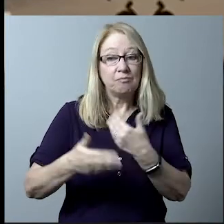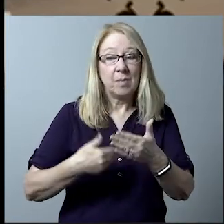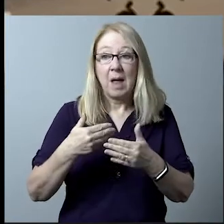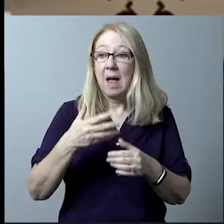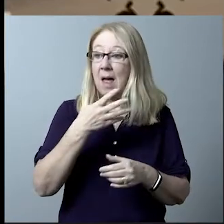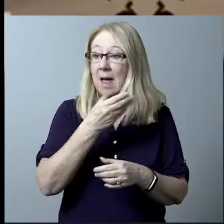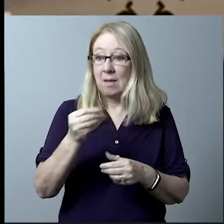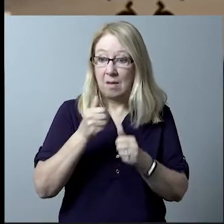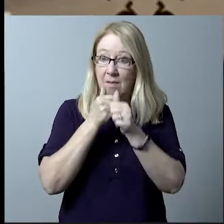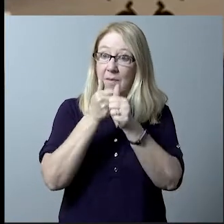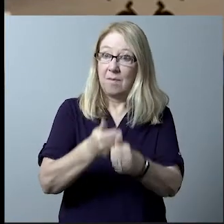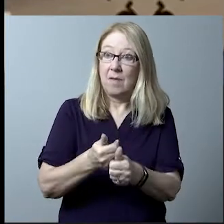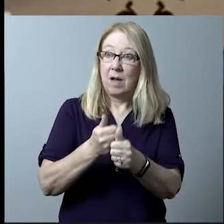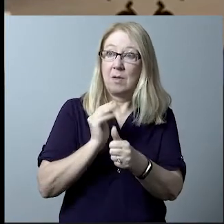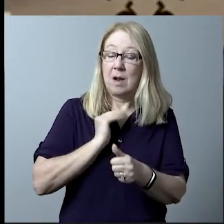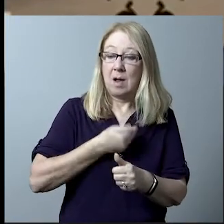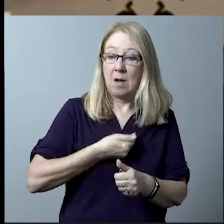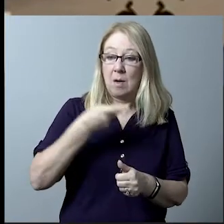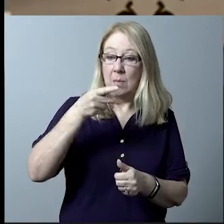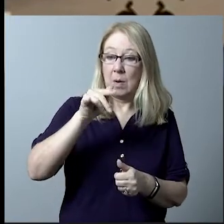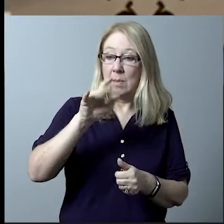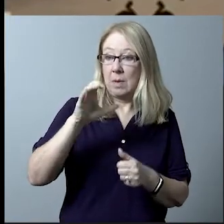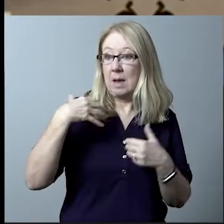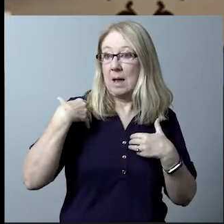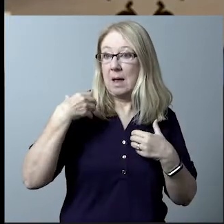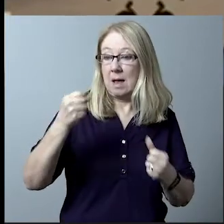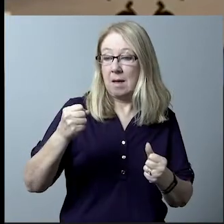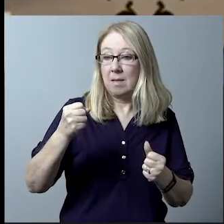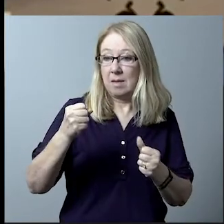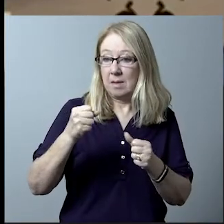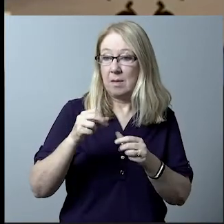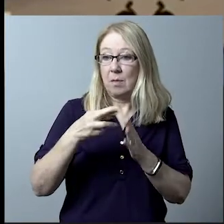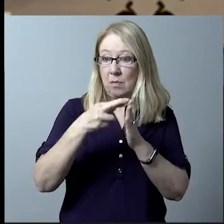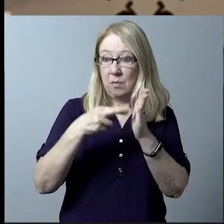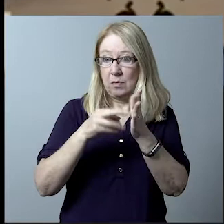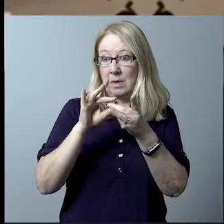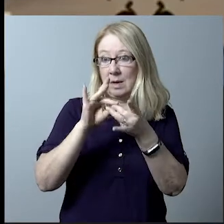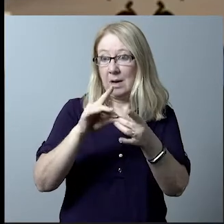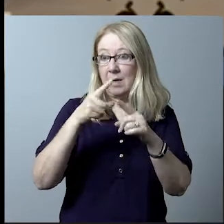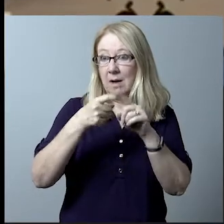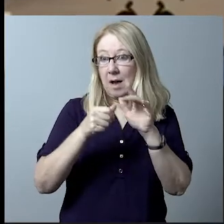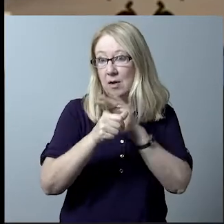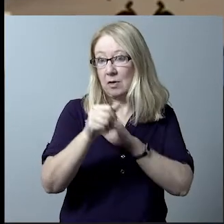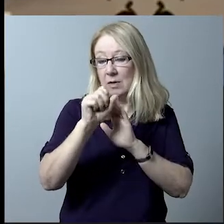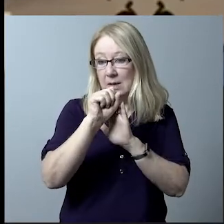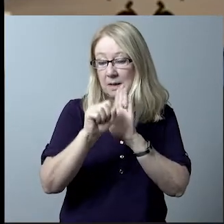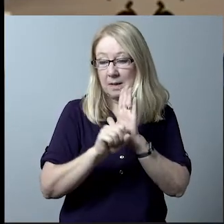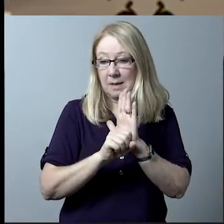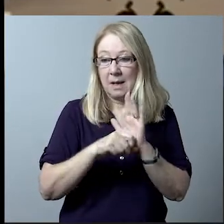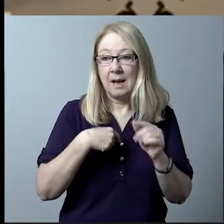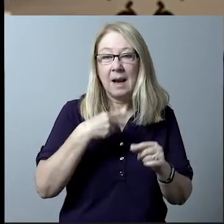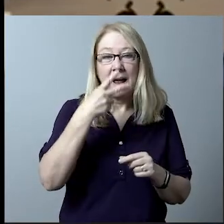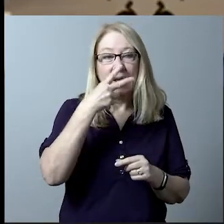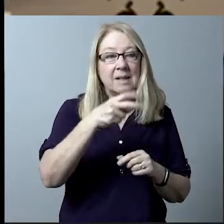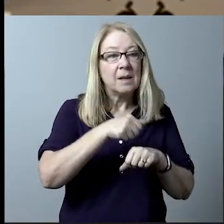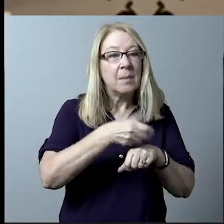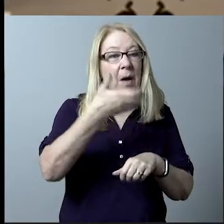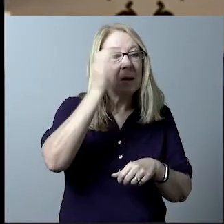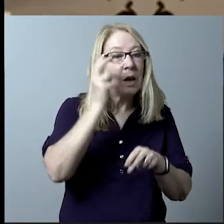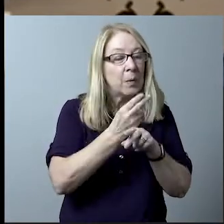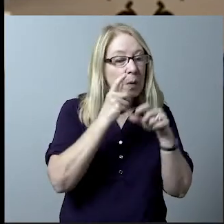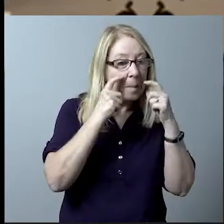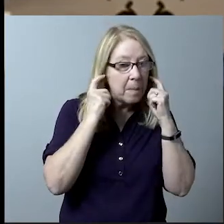and beyond to follow the public health guidelines issued by the state. Everywhere I walk on campus, I see mountain lions wearing